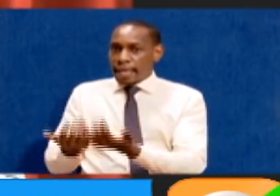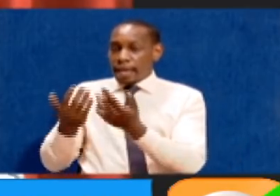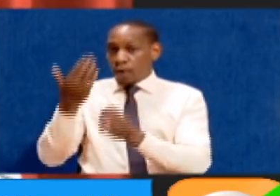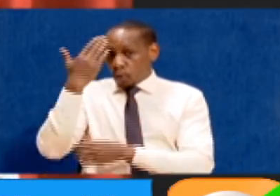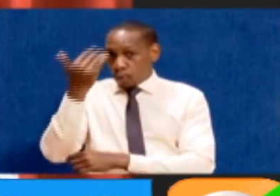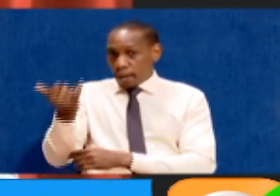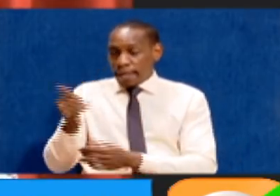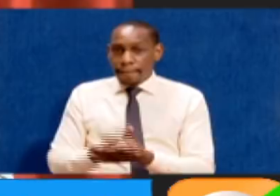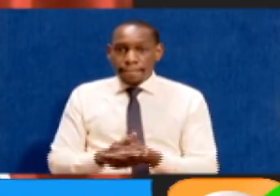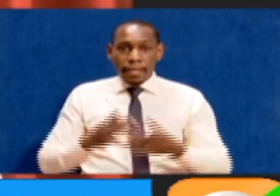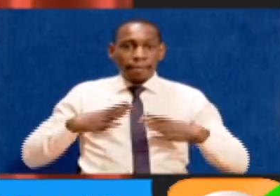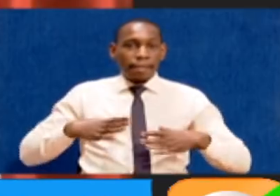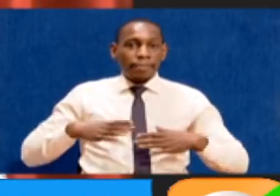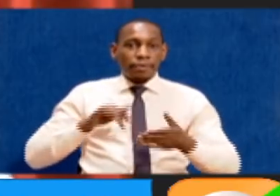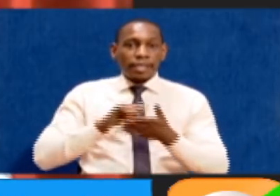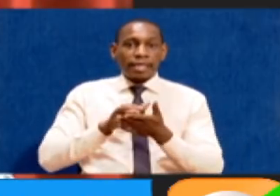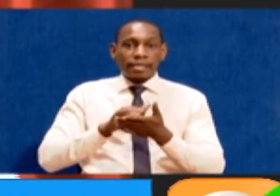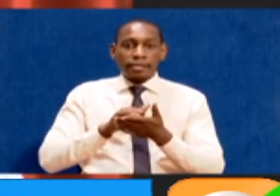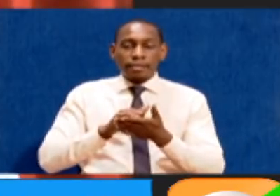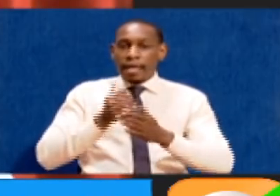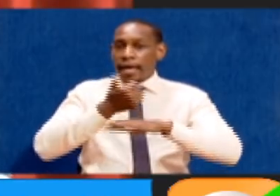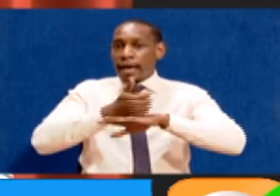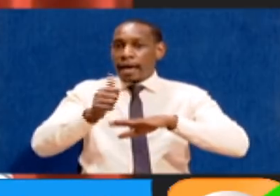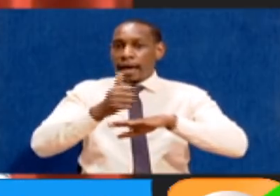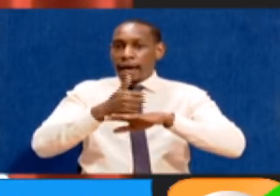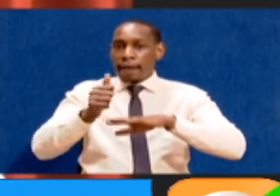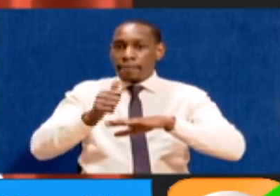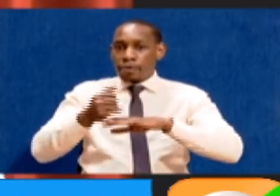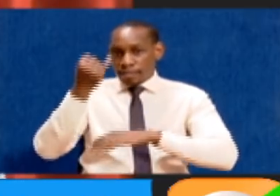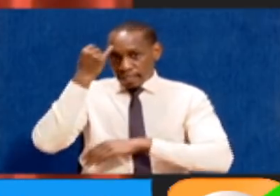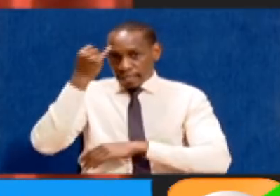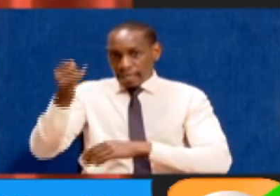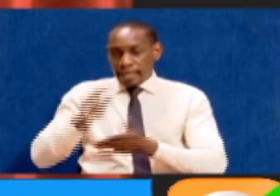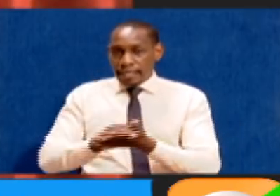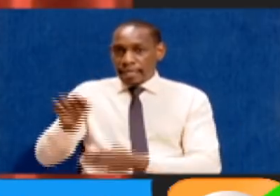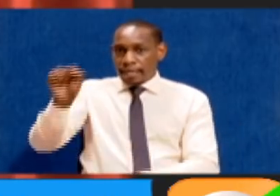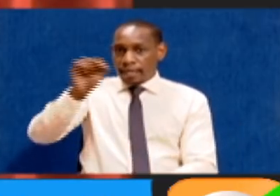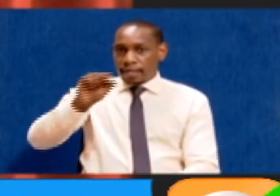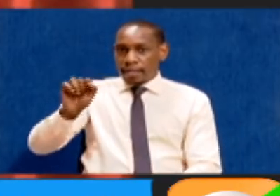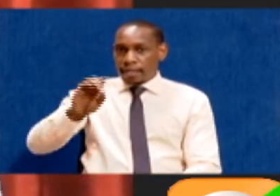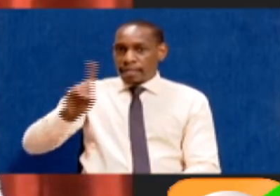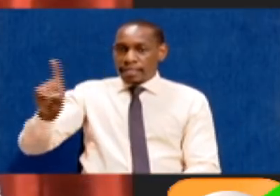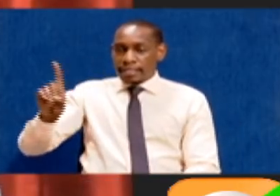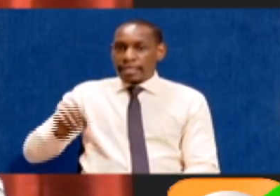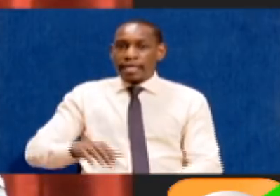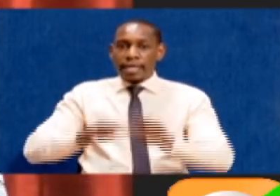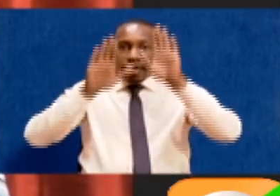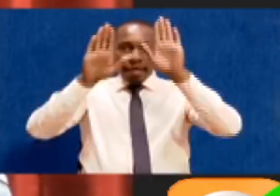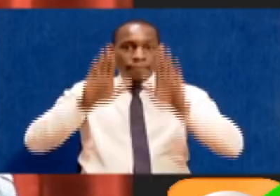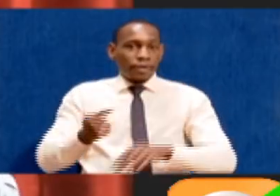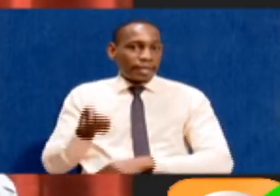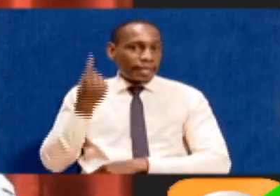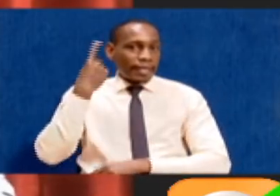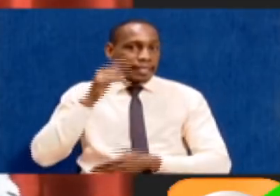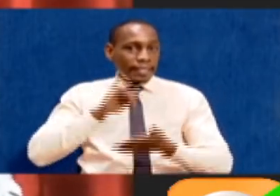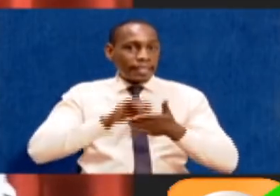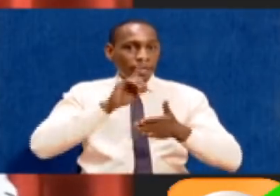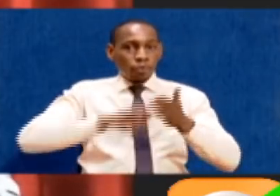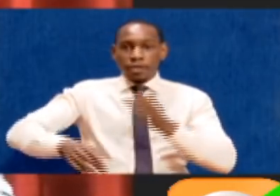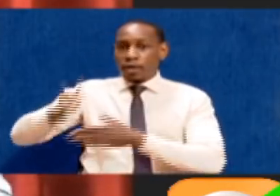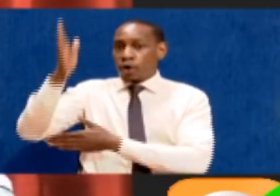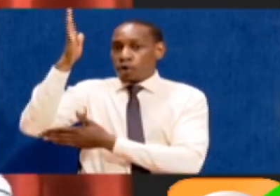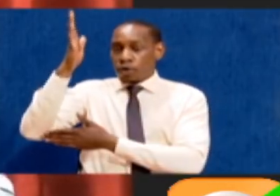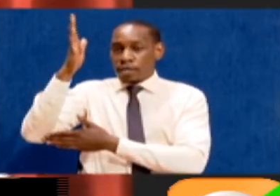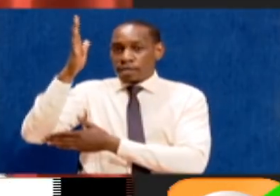just because some people have abused the principle of the seed. But it is important to understand that